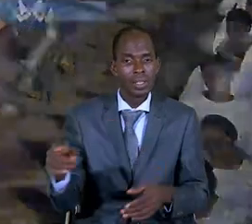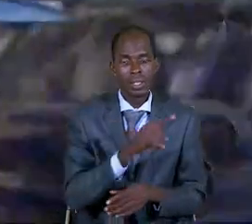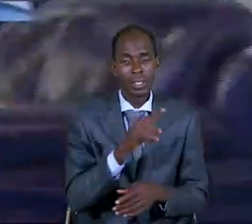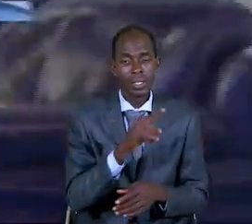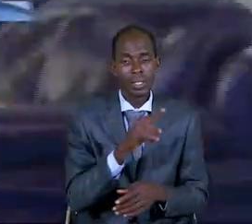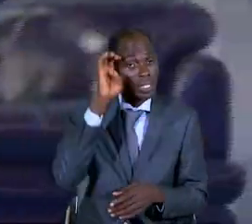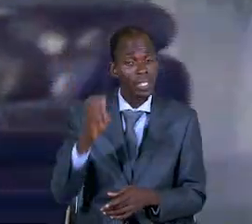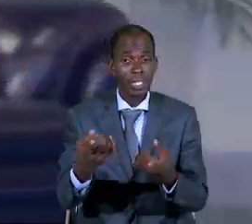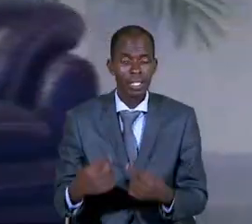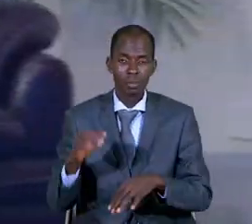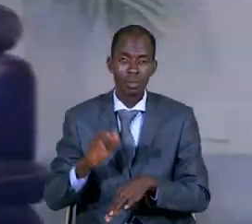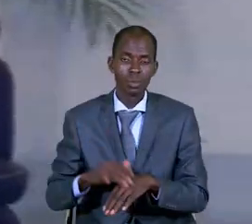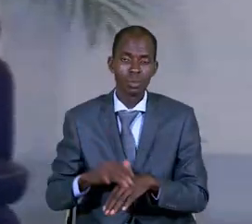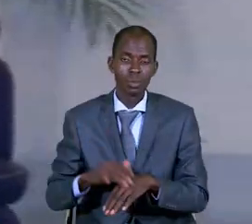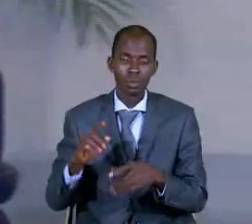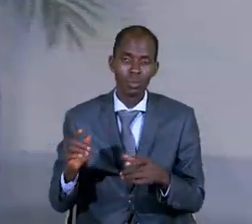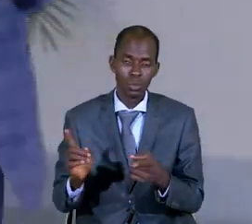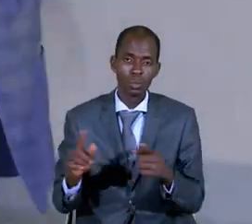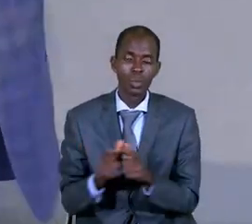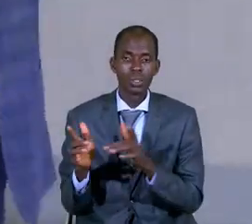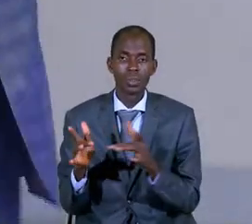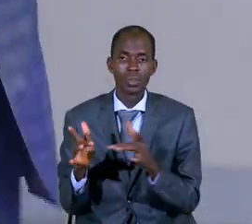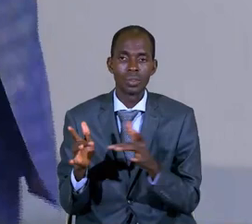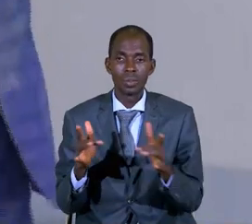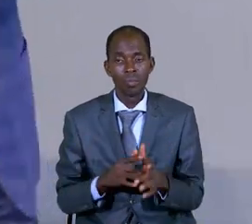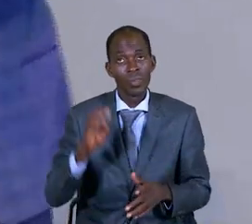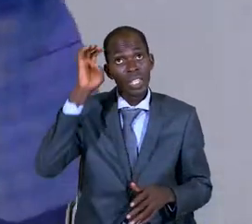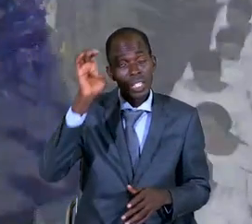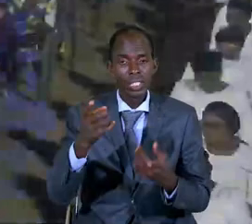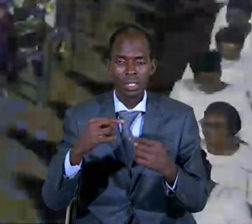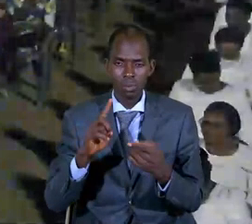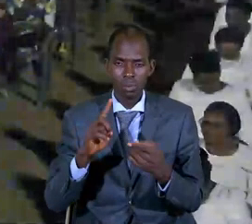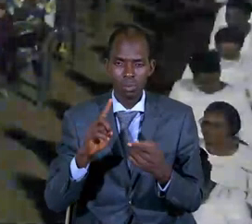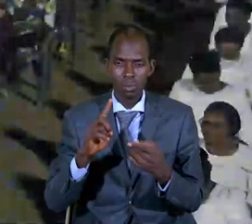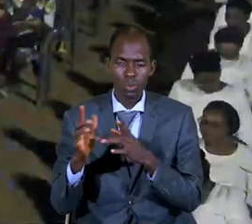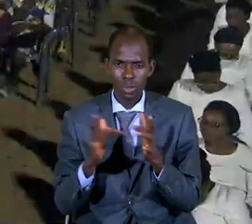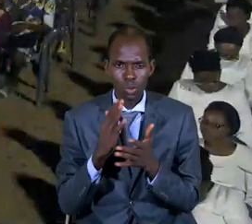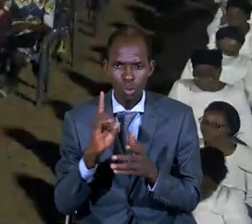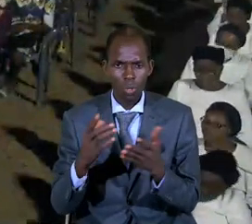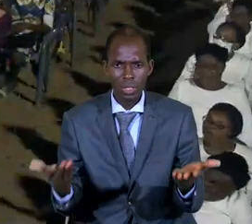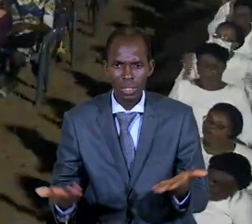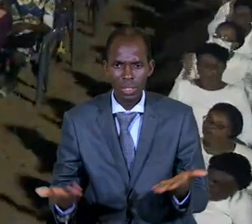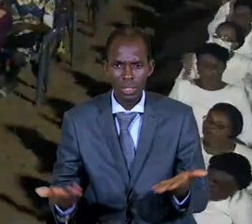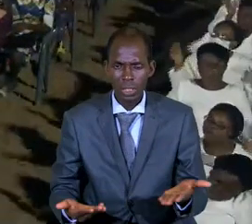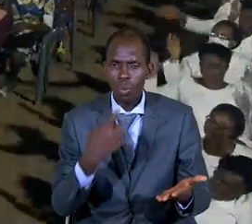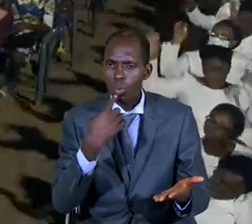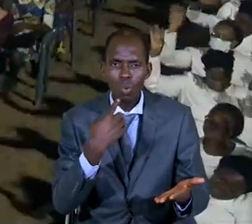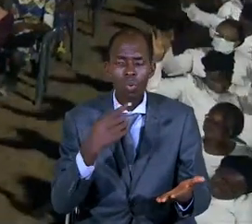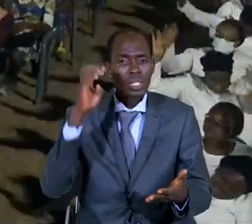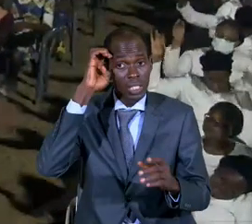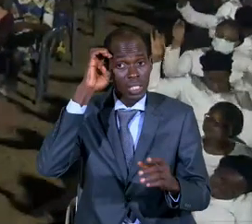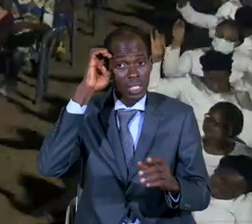He came to Jesus. Somebody there, he came to Jesus. Somebody there, where are you? He came